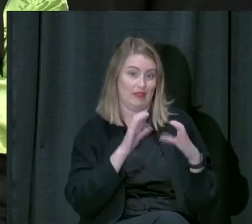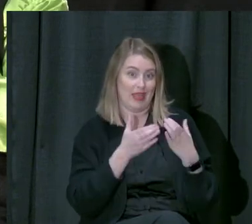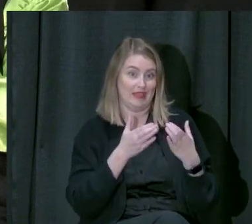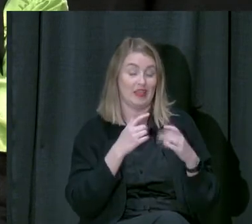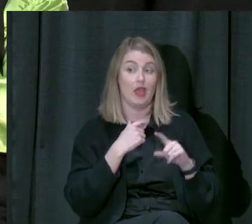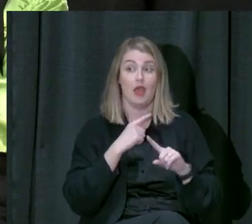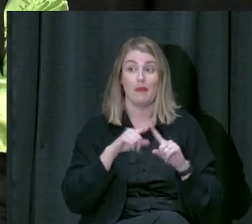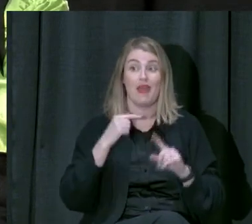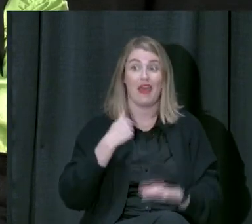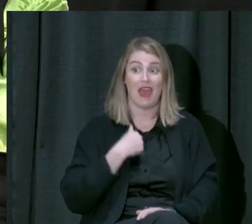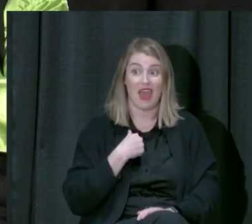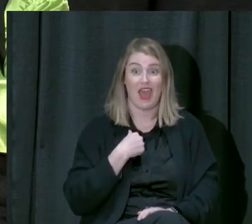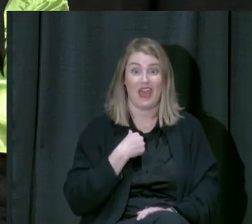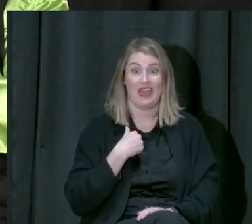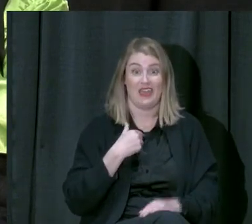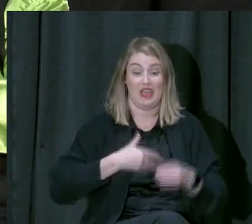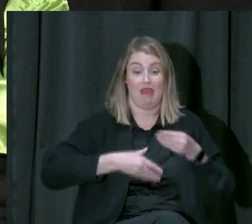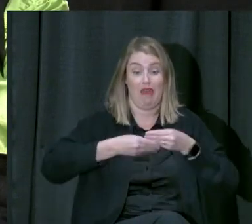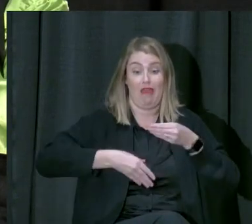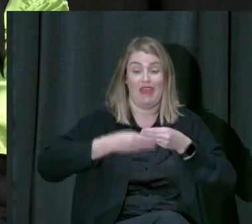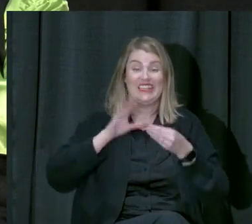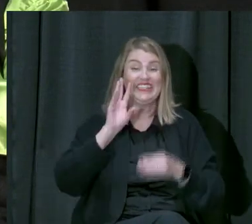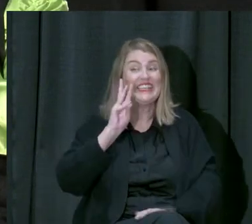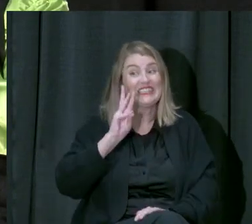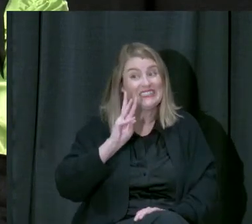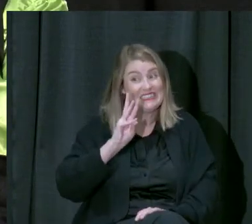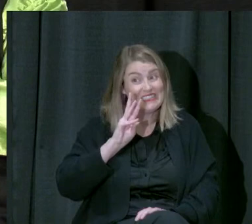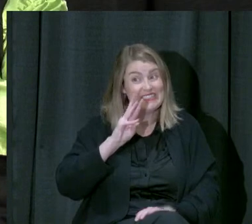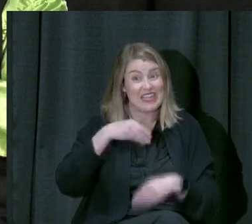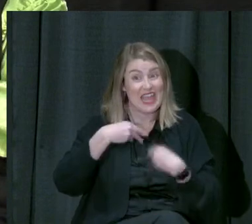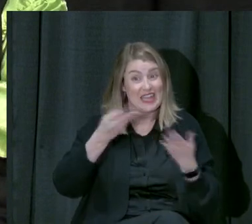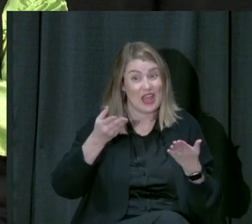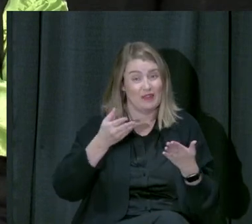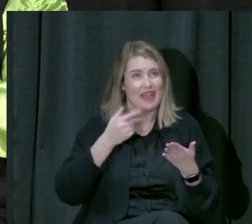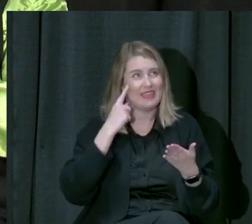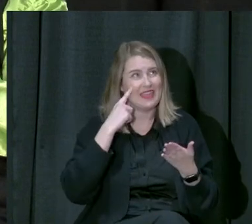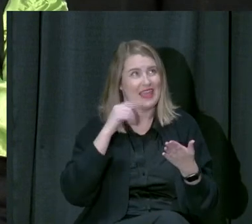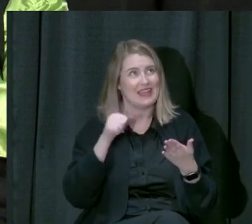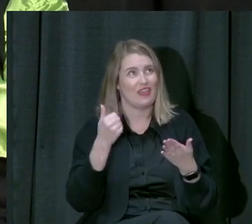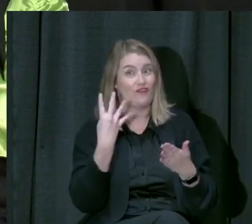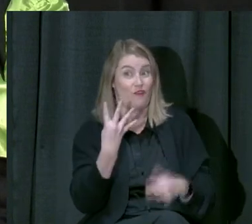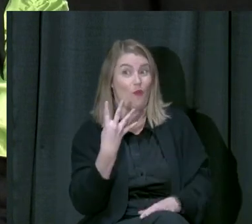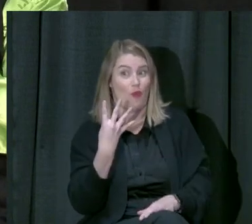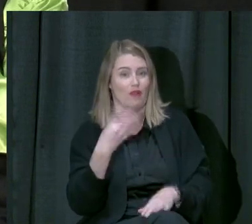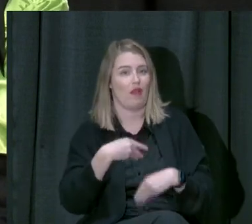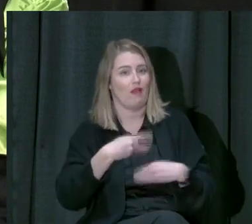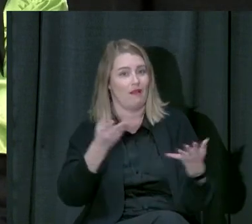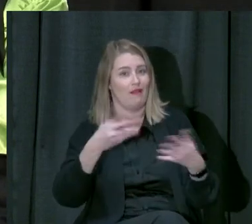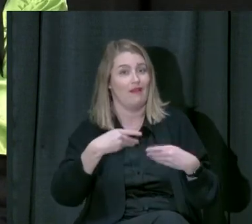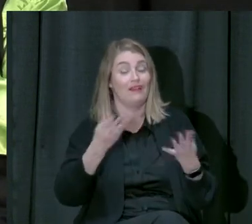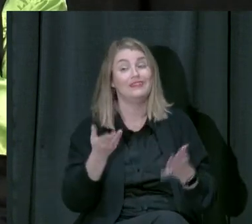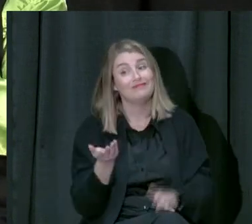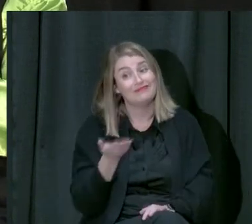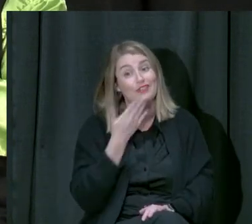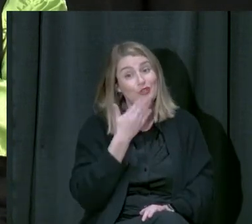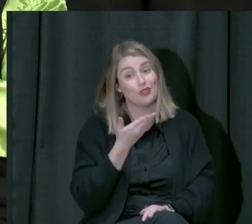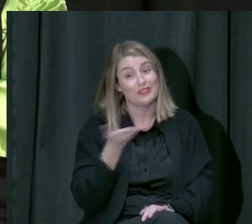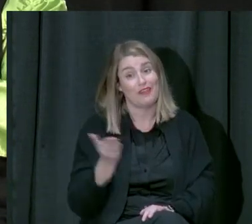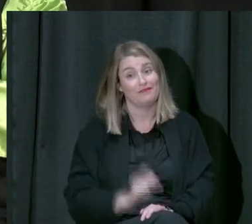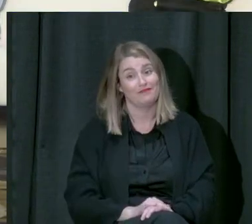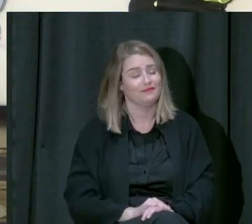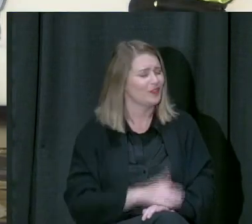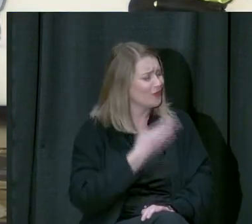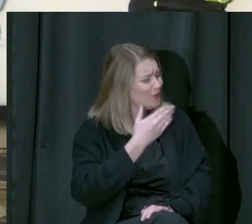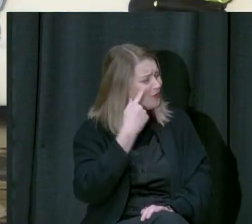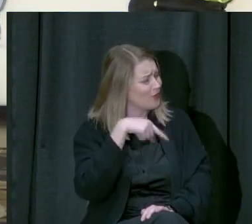packed 6 handouts in my last class, and I think I have another 4 in this other one coming up. So wow. It's good stuff. Good. Good